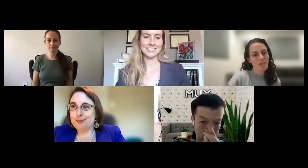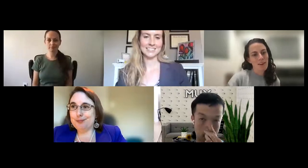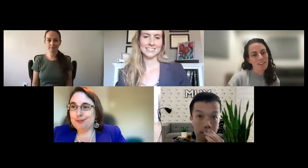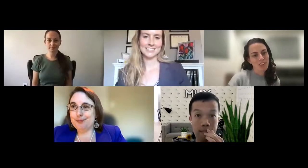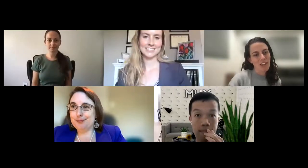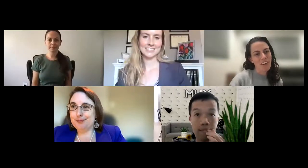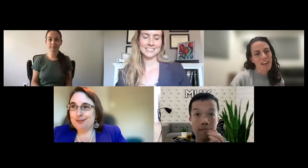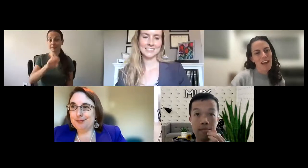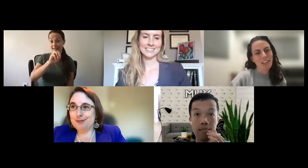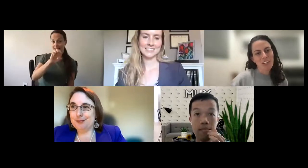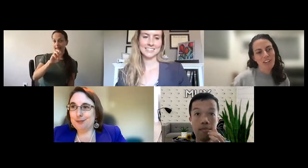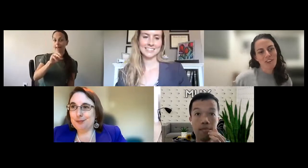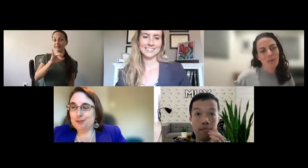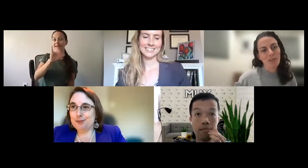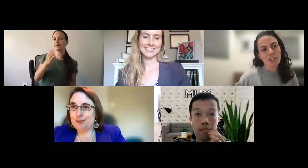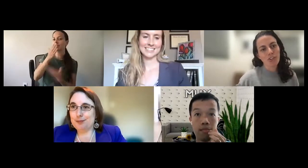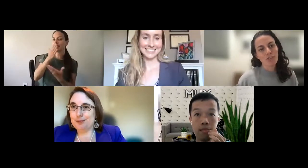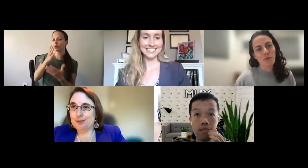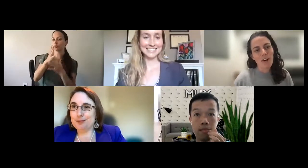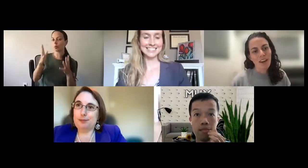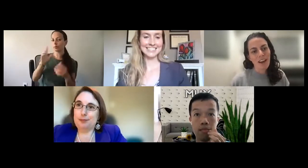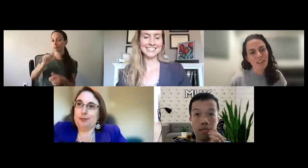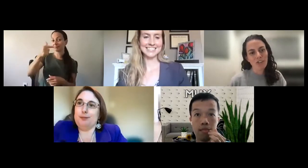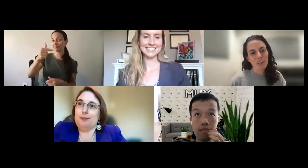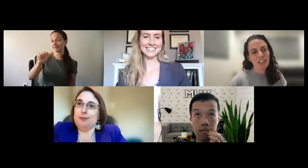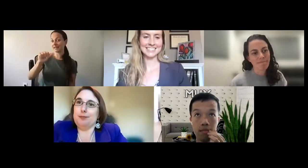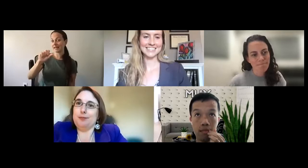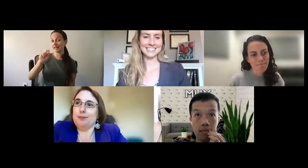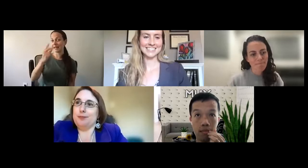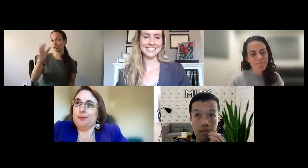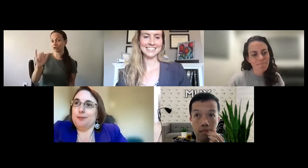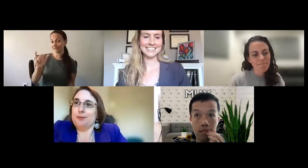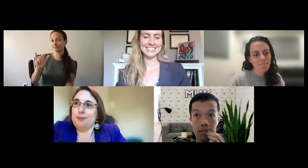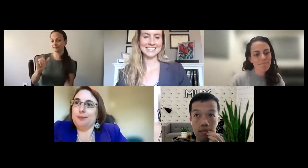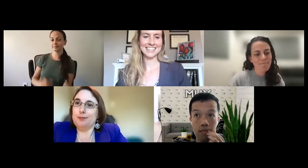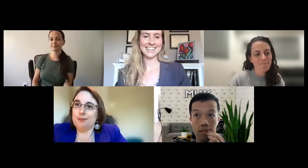Thank you, Angela. Ashley, can I turn it over to you for an introduction?